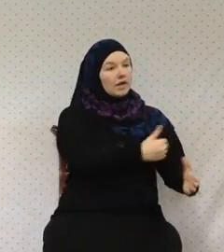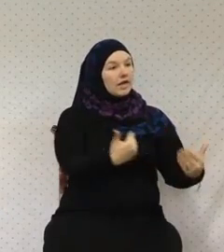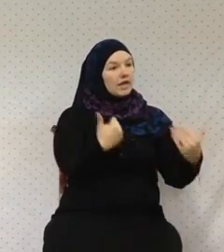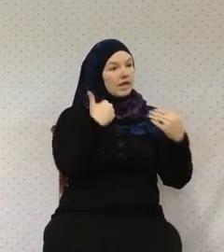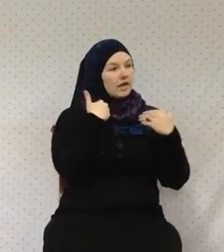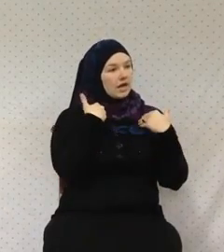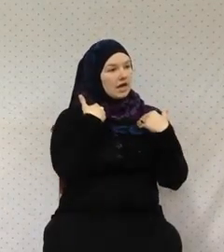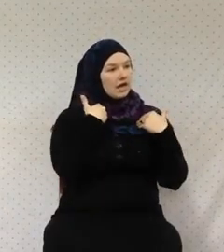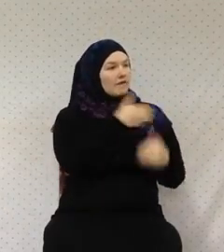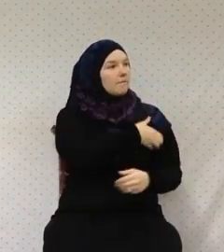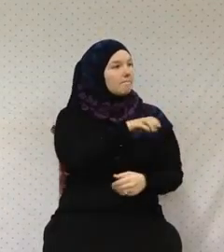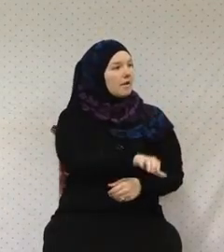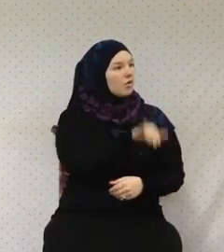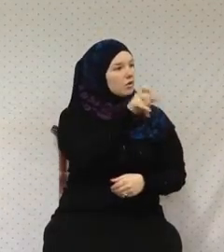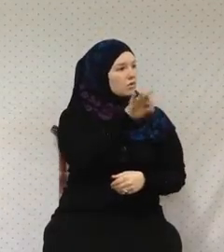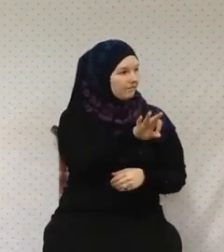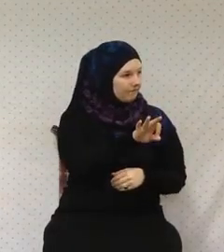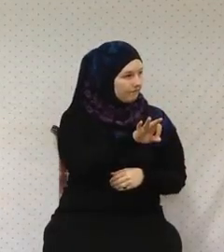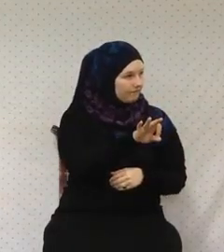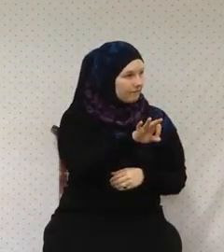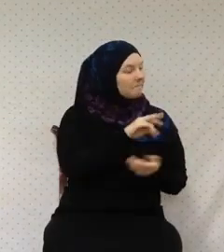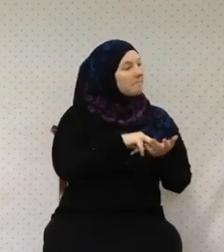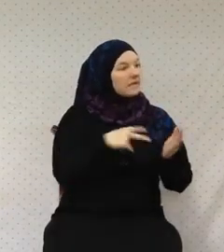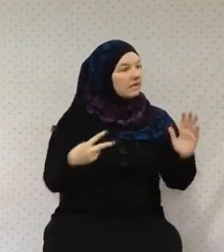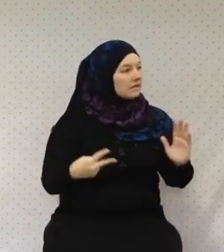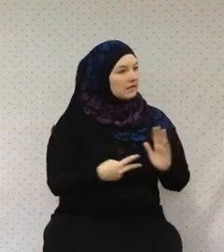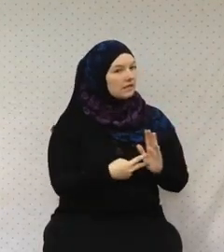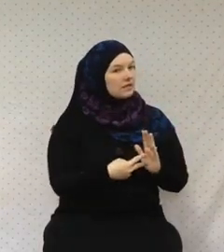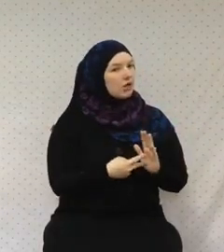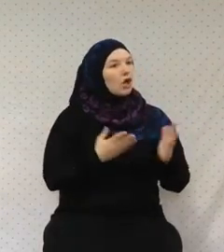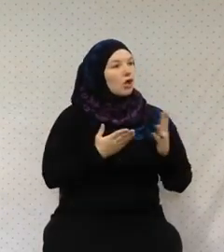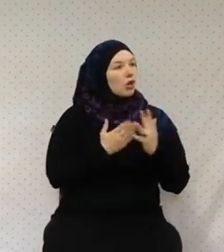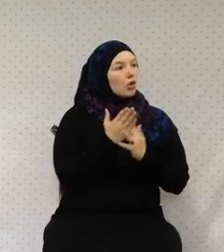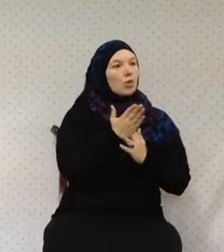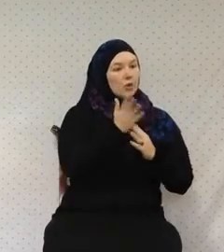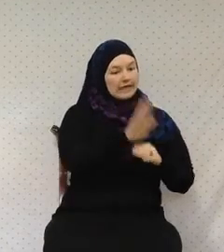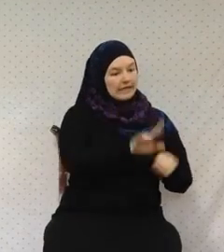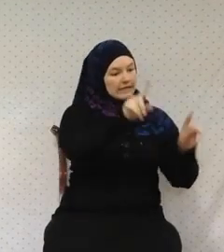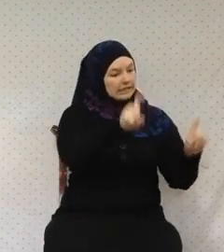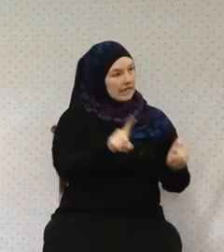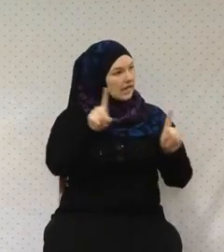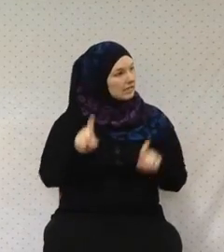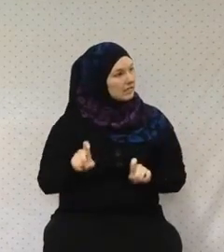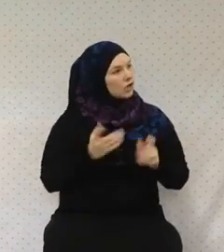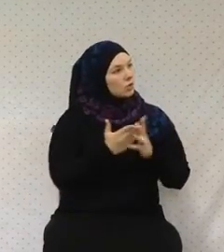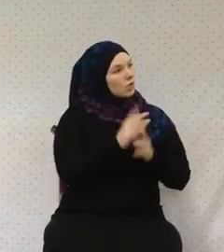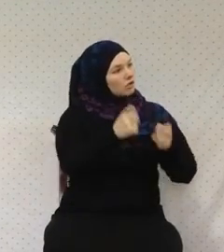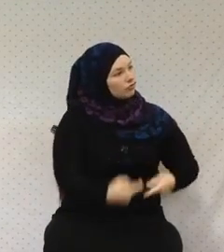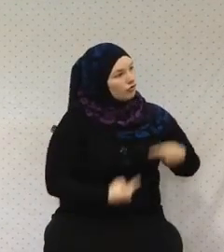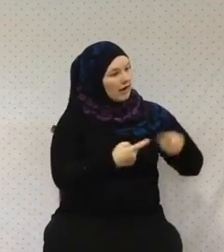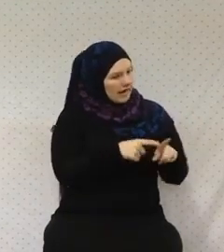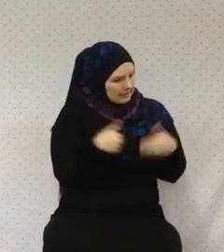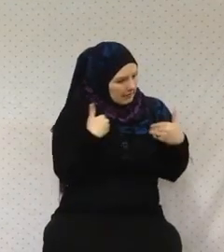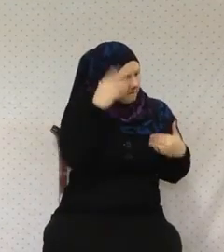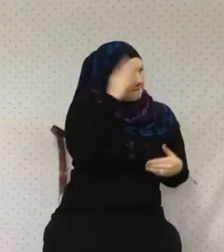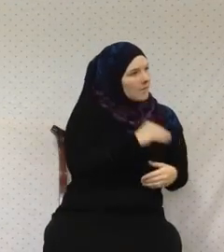have empowered Yusuf. In this way, meaning through his trials and tests, even as